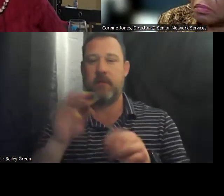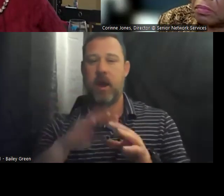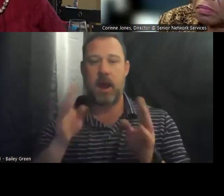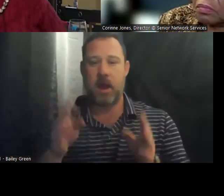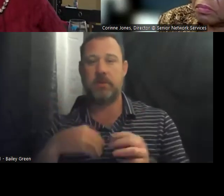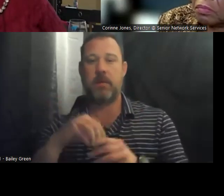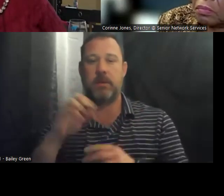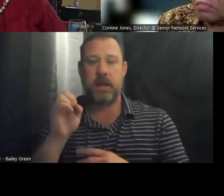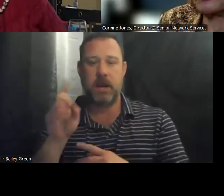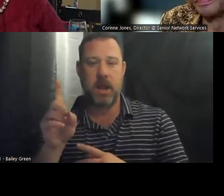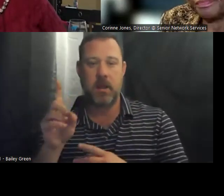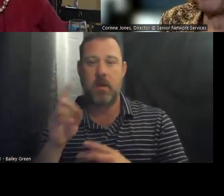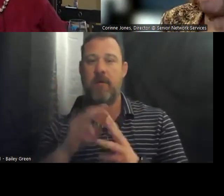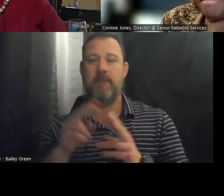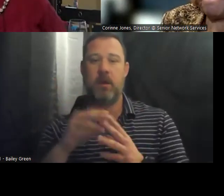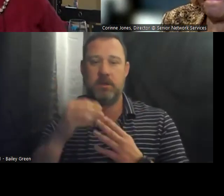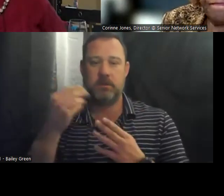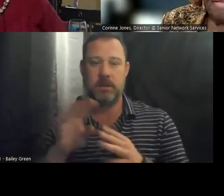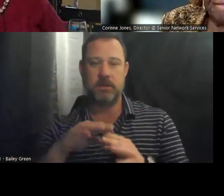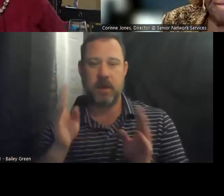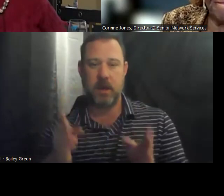in San Diego, very expensive housing.